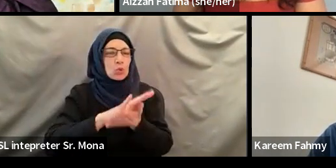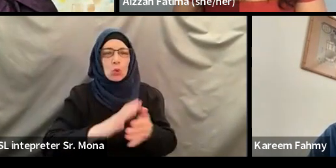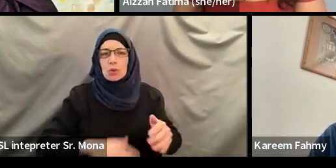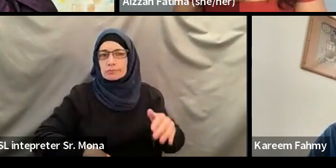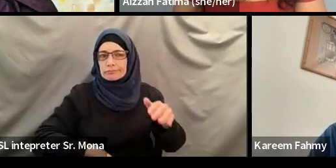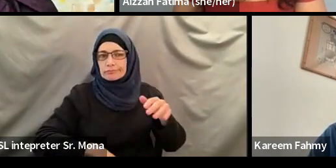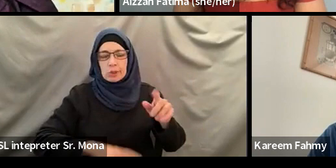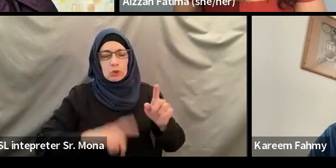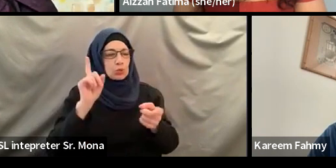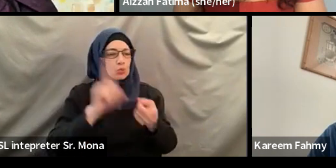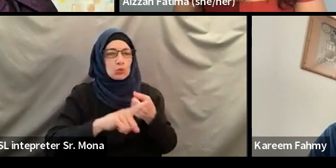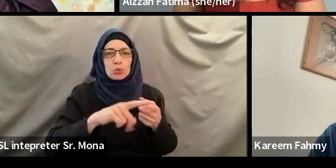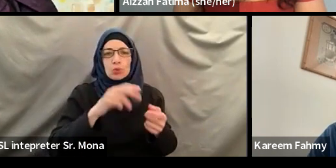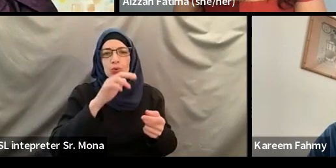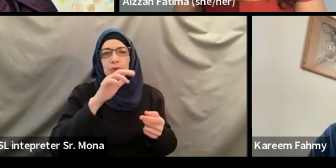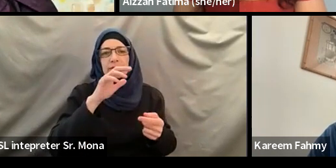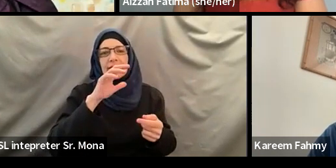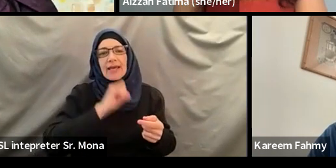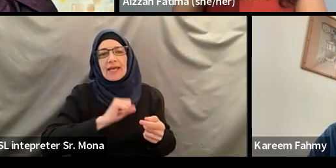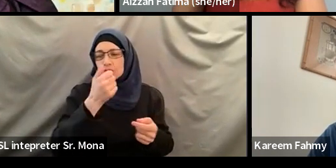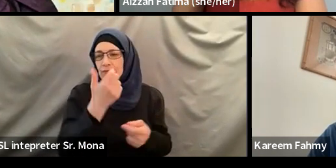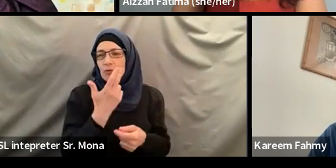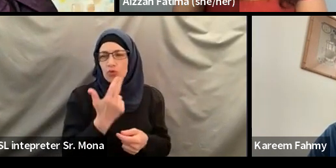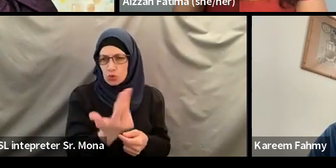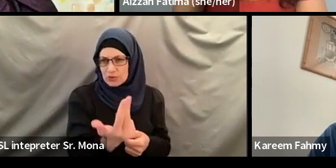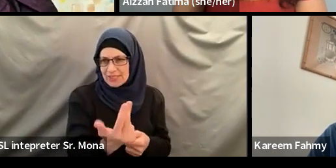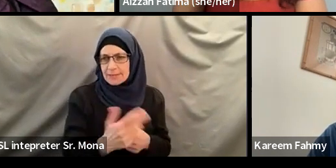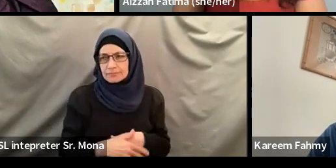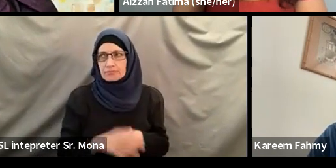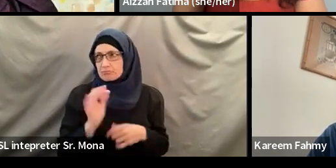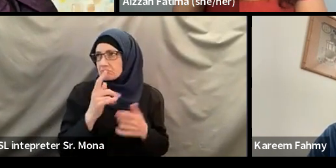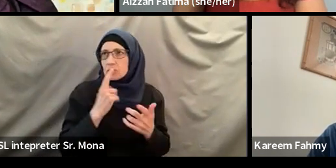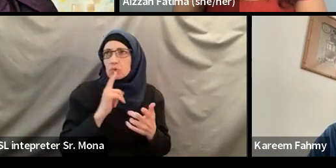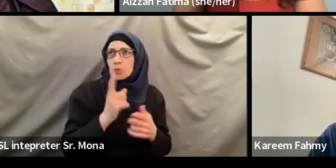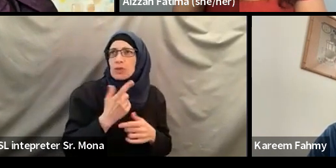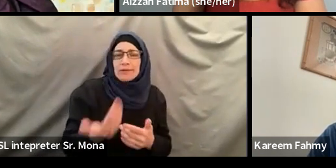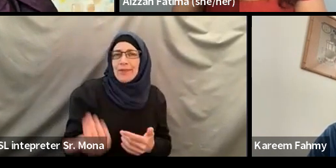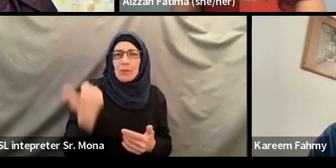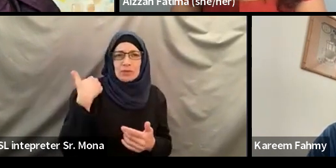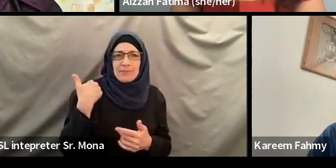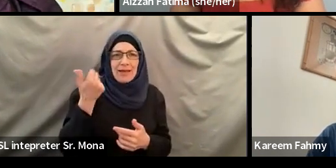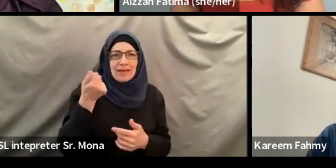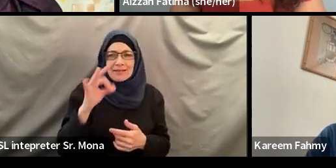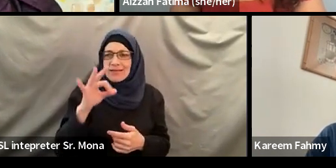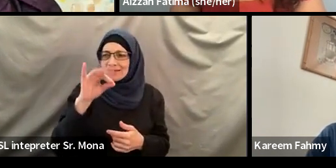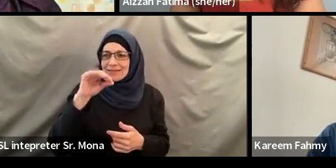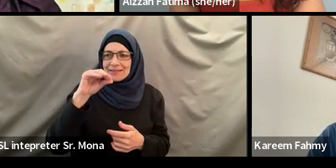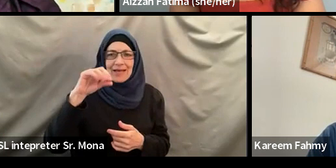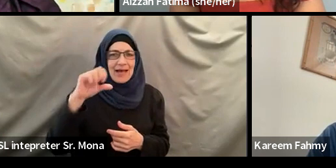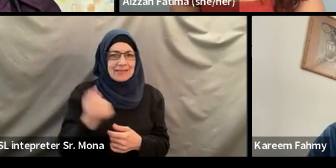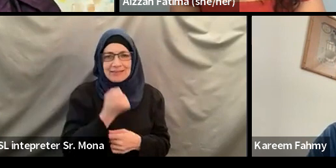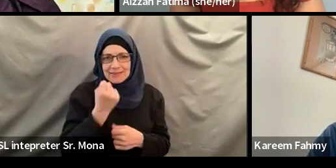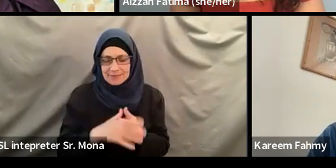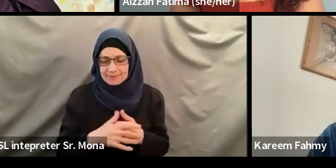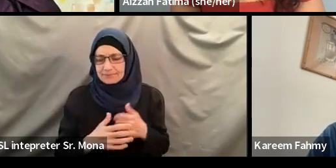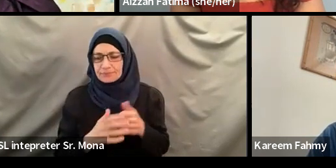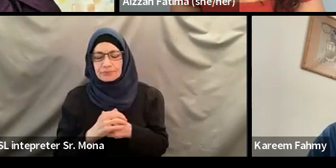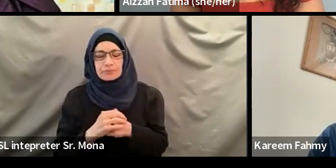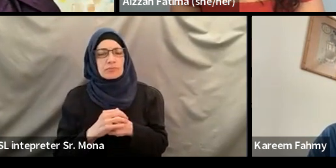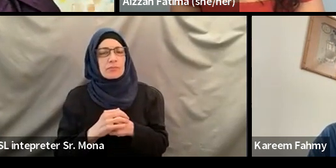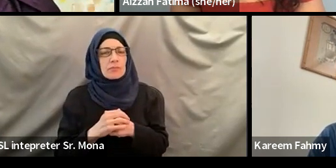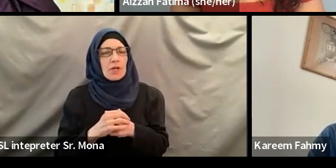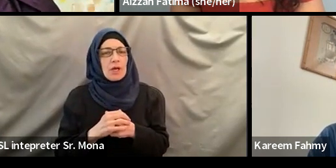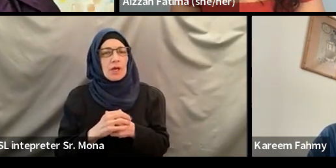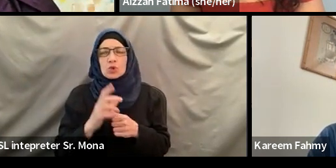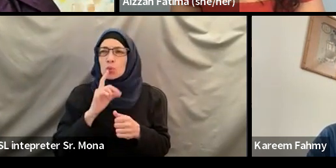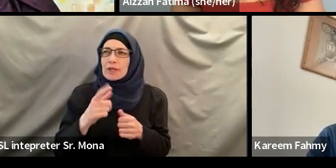know, again, dating myself back in the 90s, but, you know, it didn't really happen. So I think that